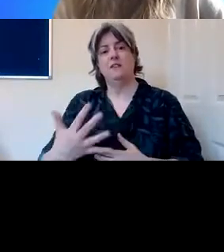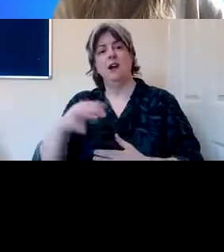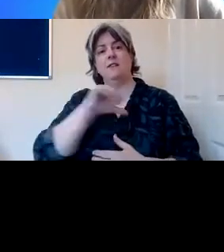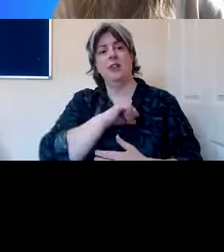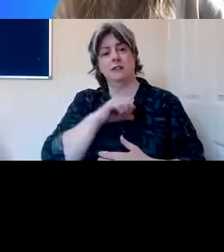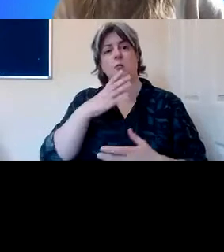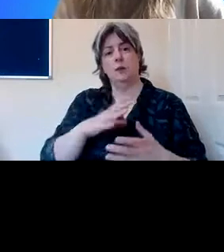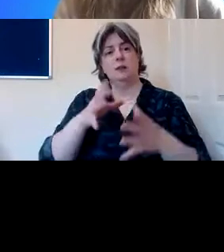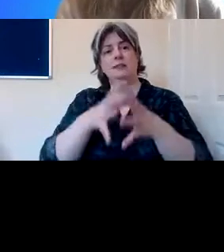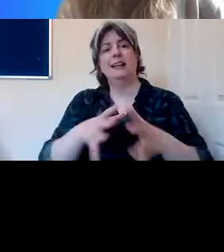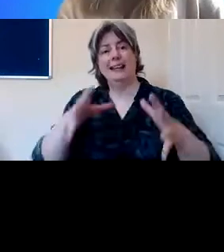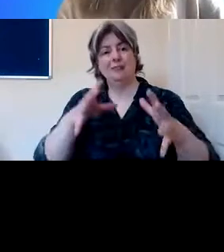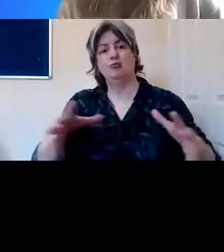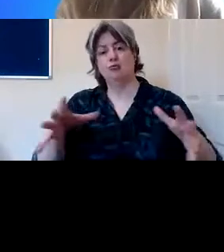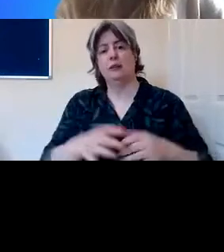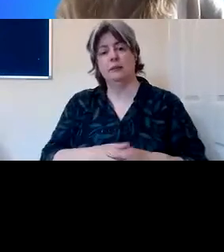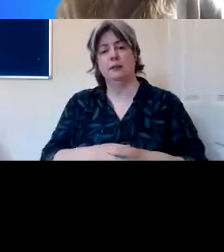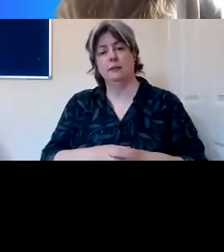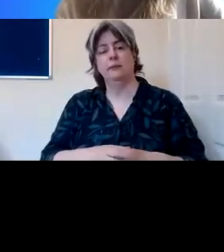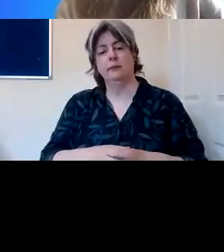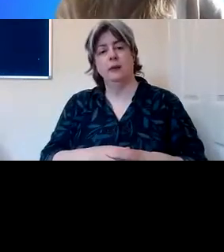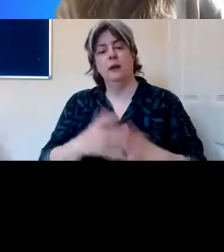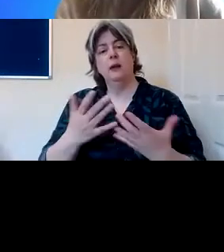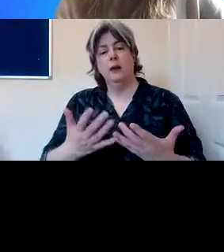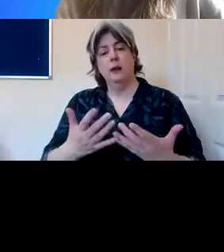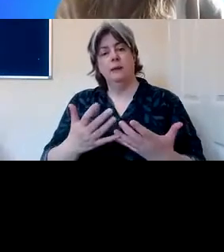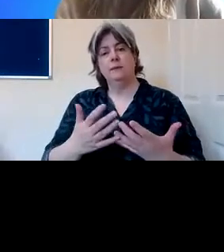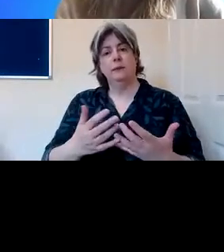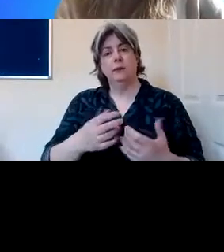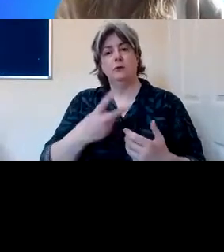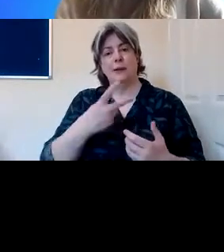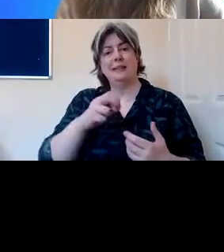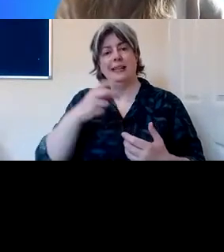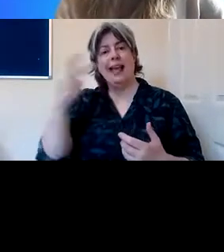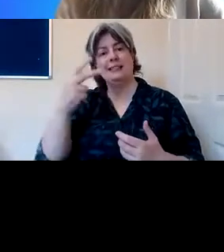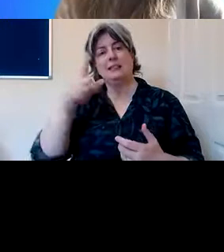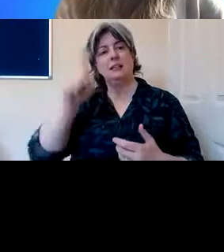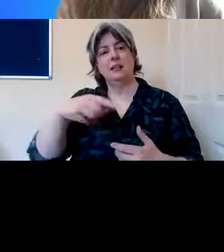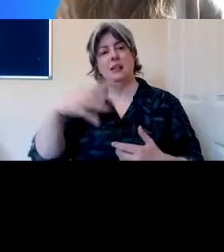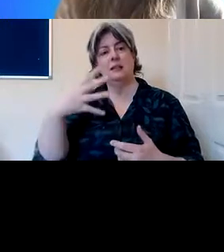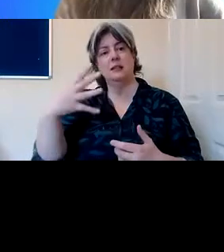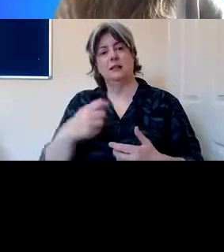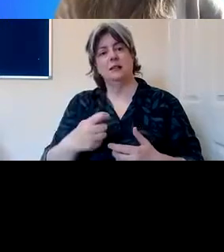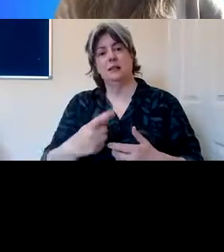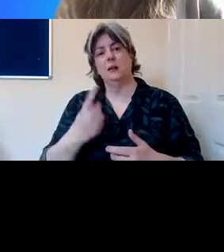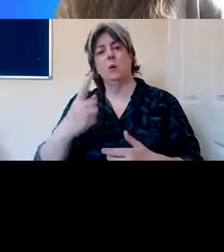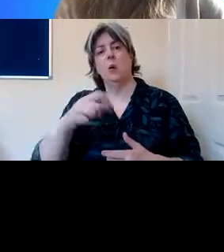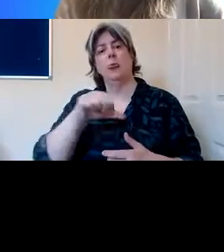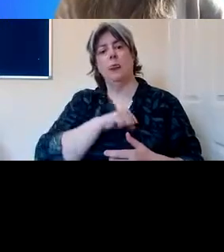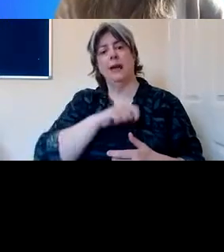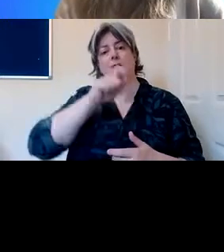more people into teacher training, which has dropped to 1,000 students in 2018-19 from nearly 1,700